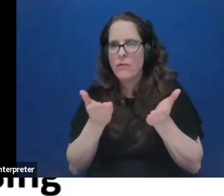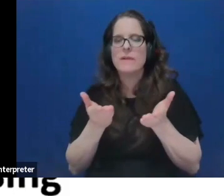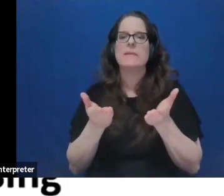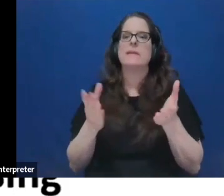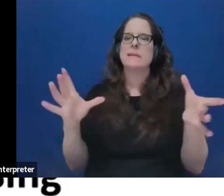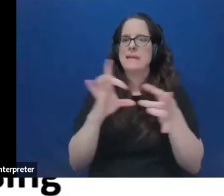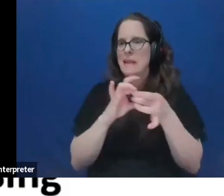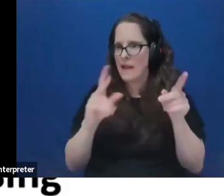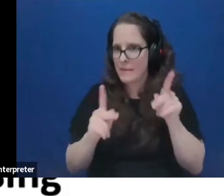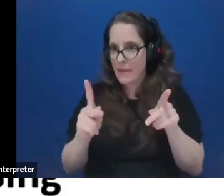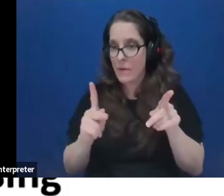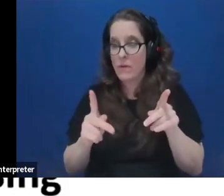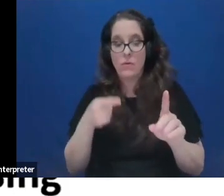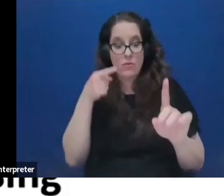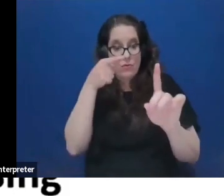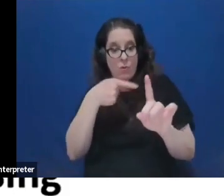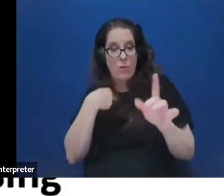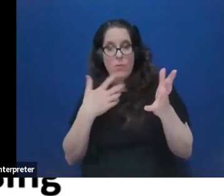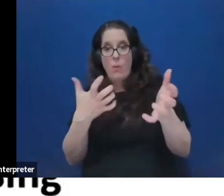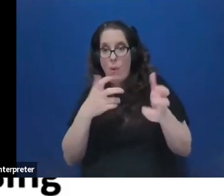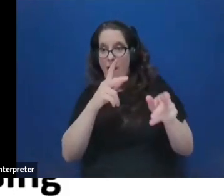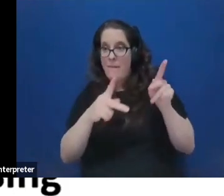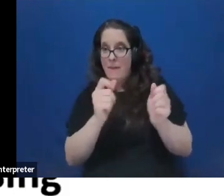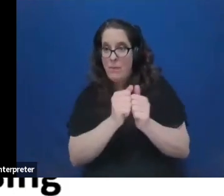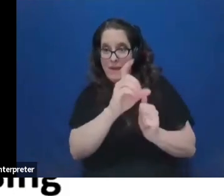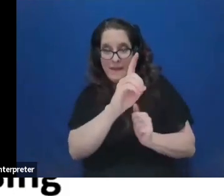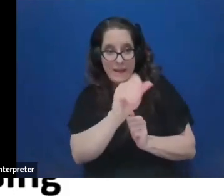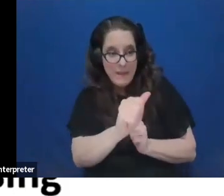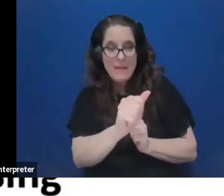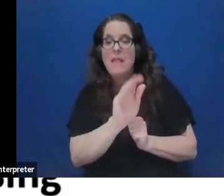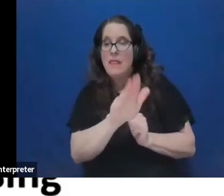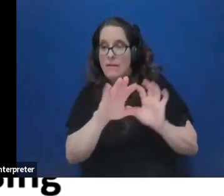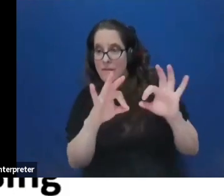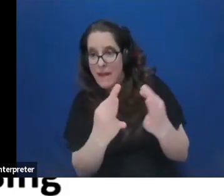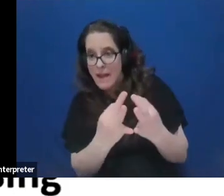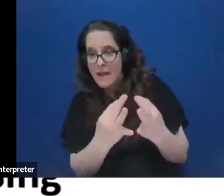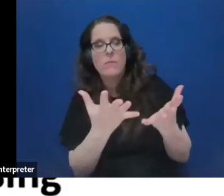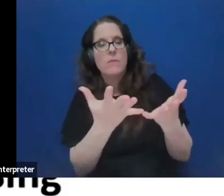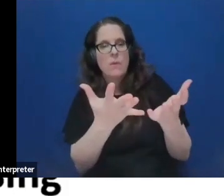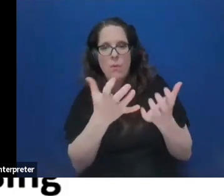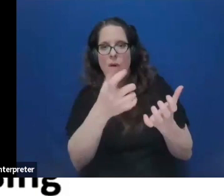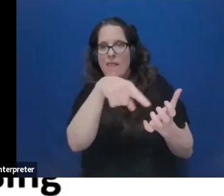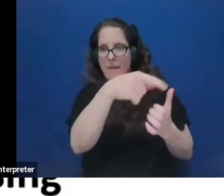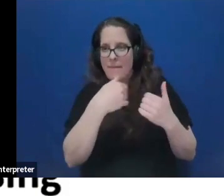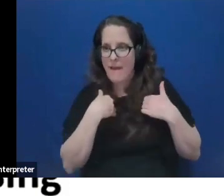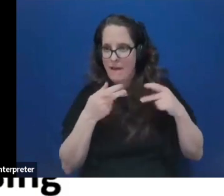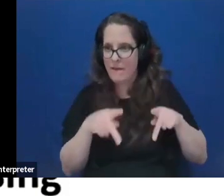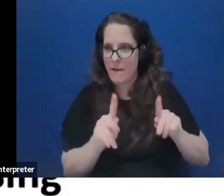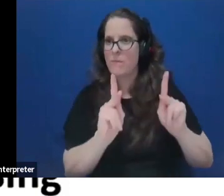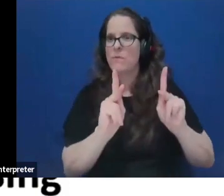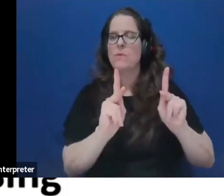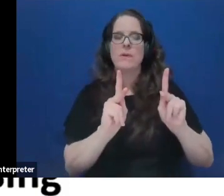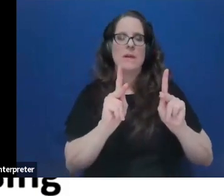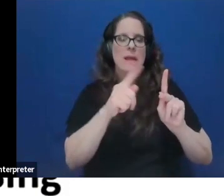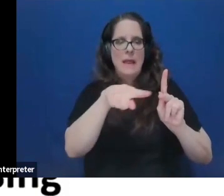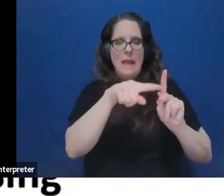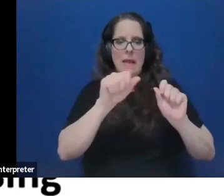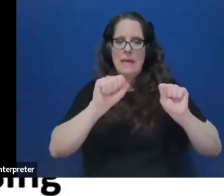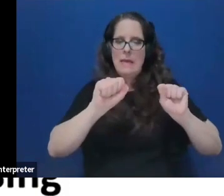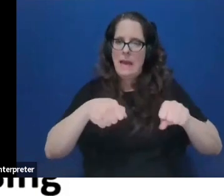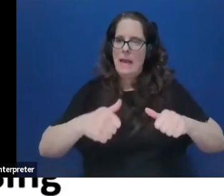an opportunity, people with disabilities and their families, an opportunity to live